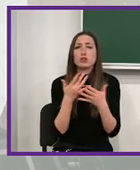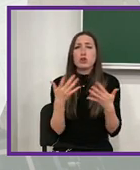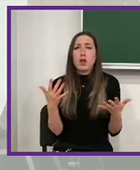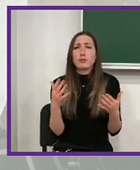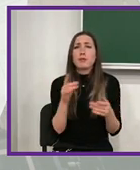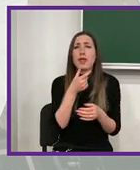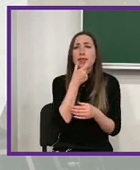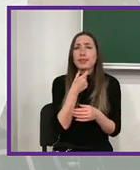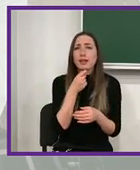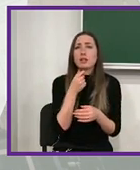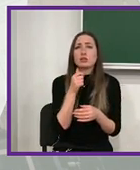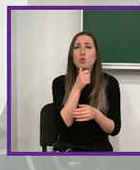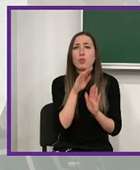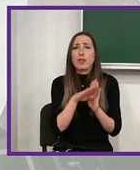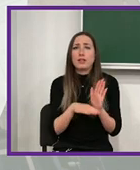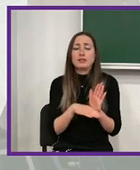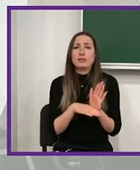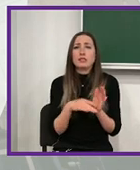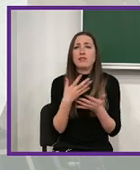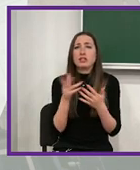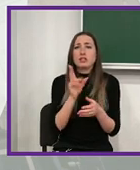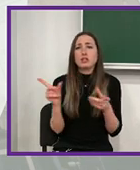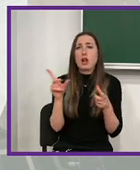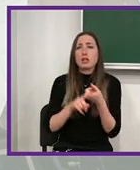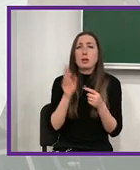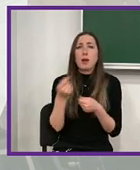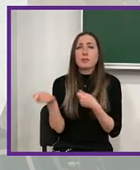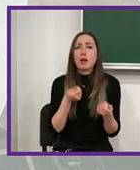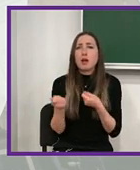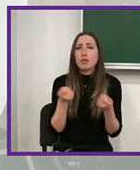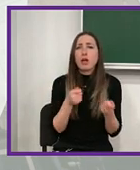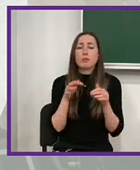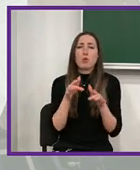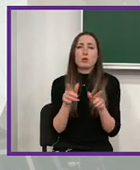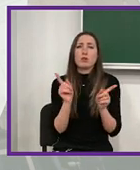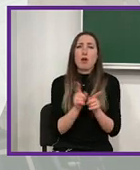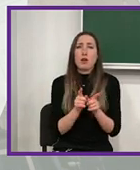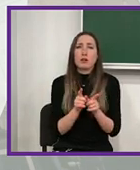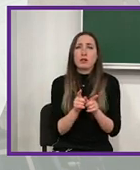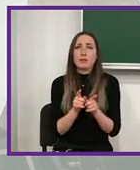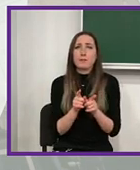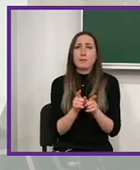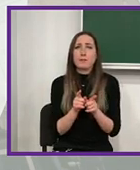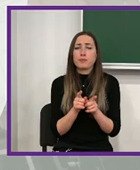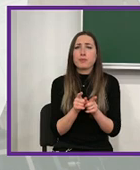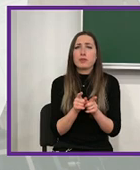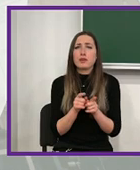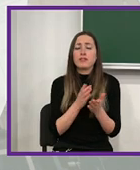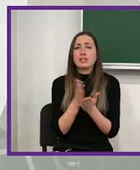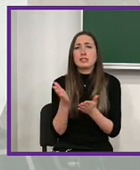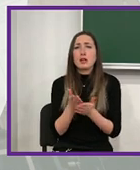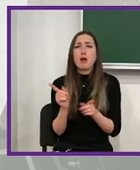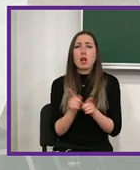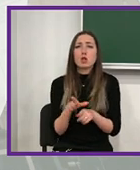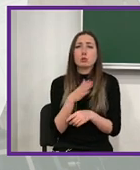to supplier compliance management policies and procedures, and also into our compliance program. So that means that human rights